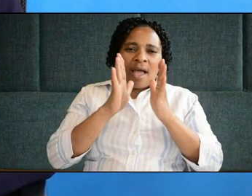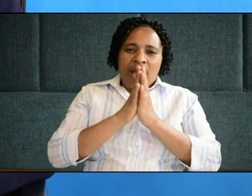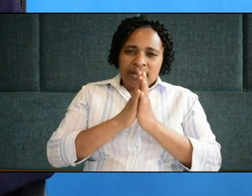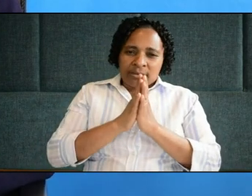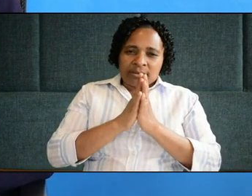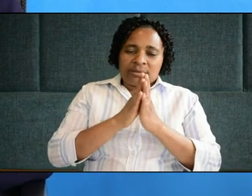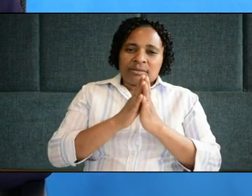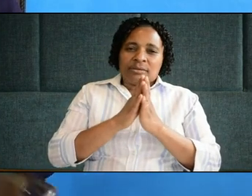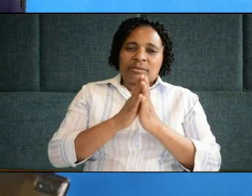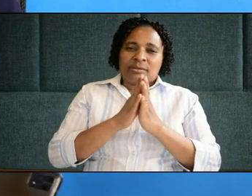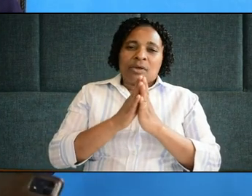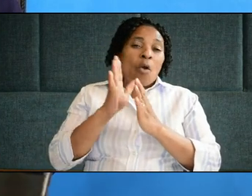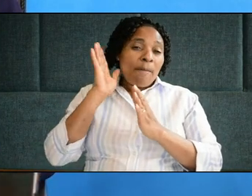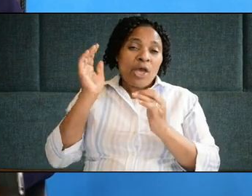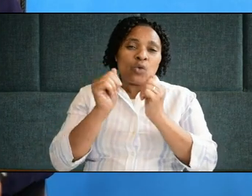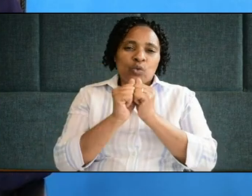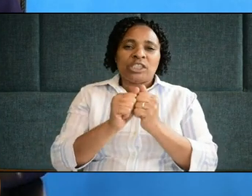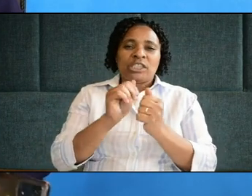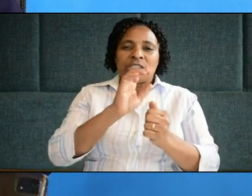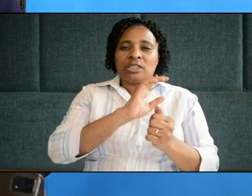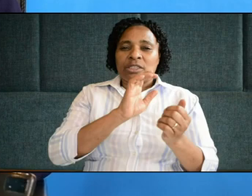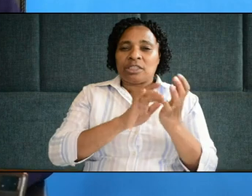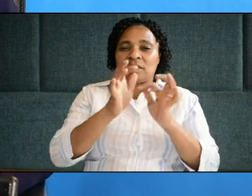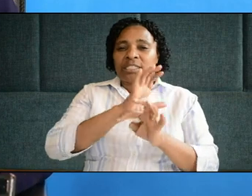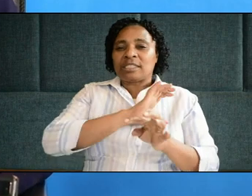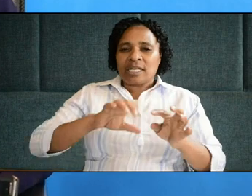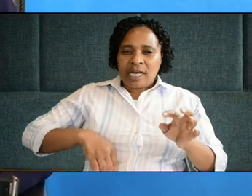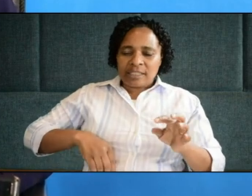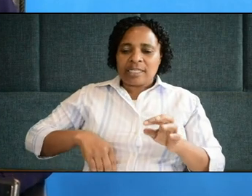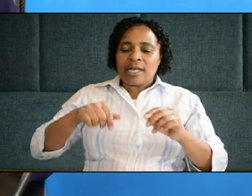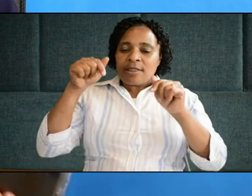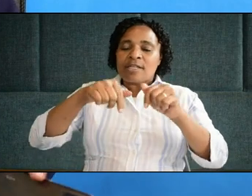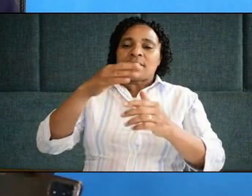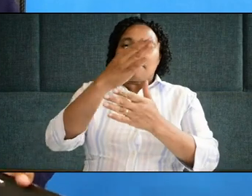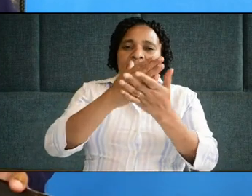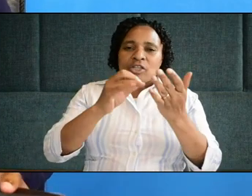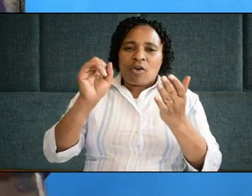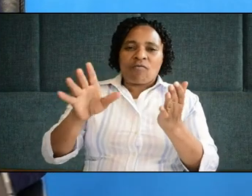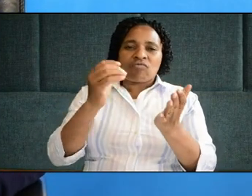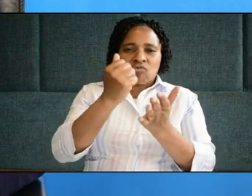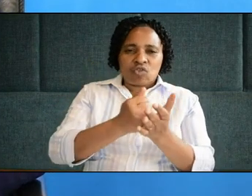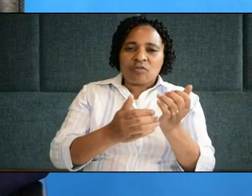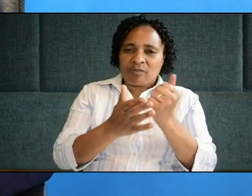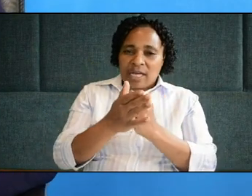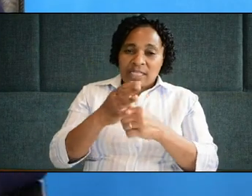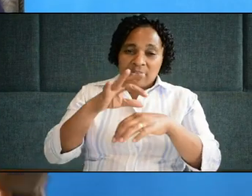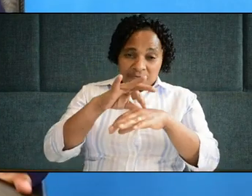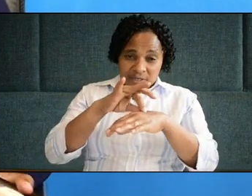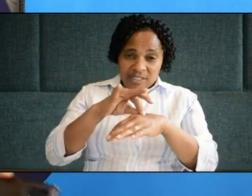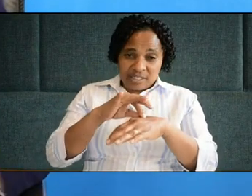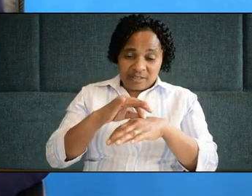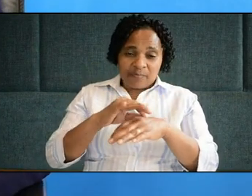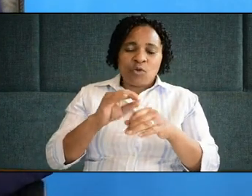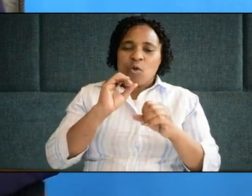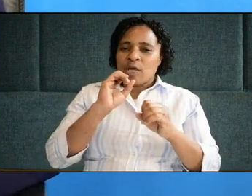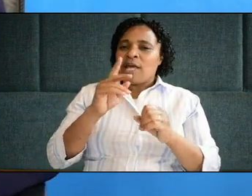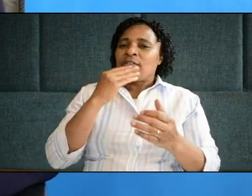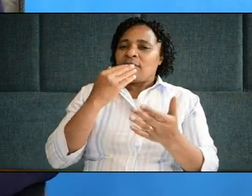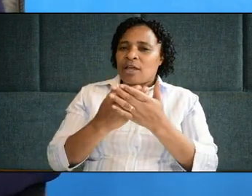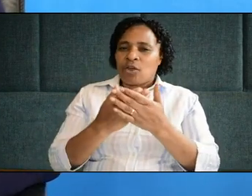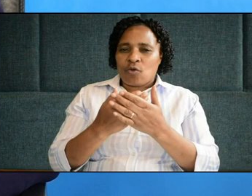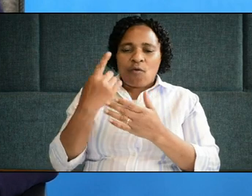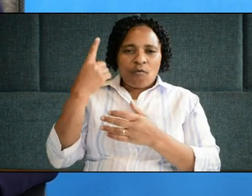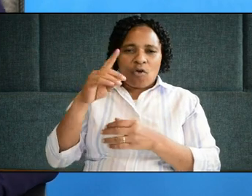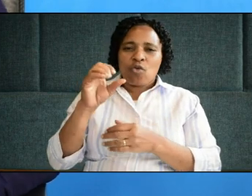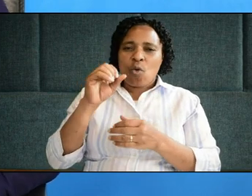Christ in this great battle of crucifying the flesh. Now, thank you very much, Salmon,